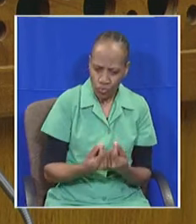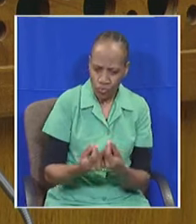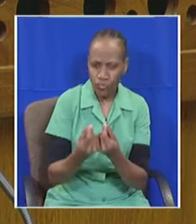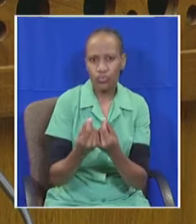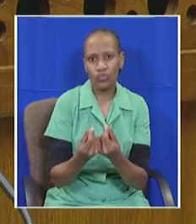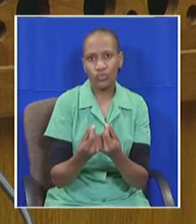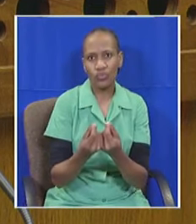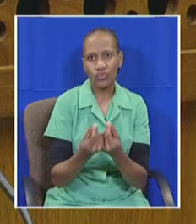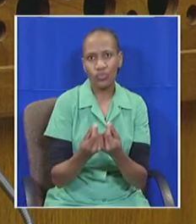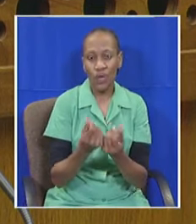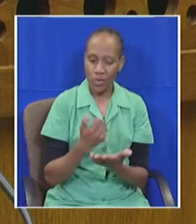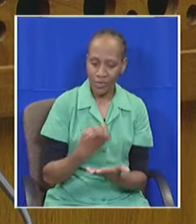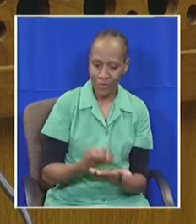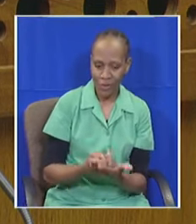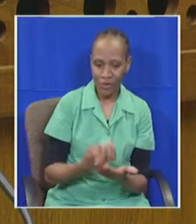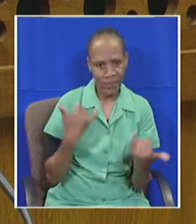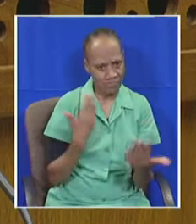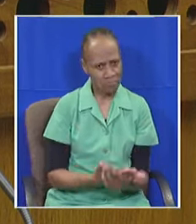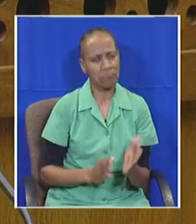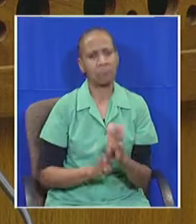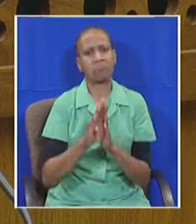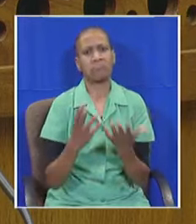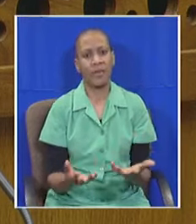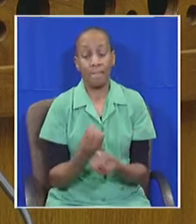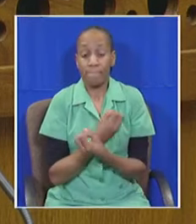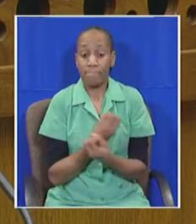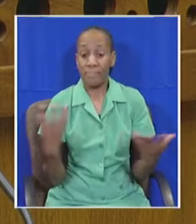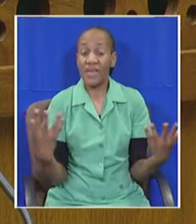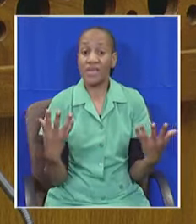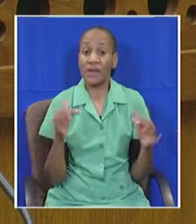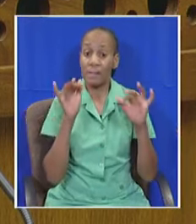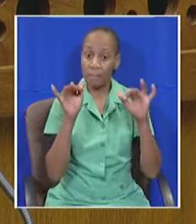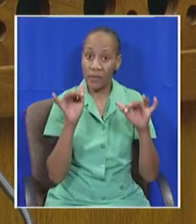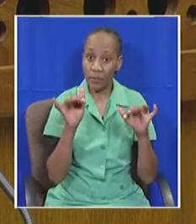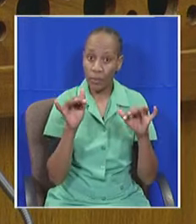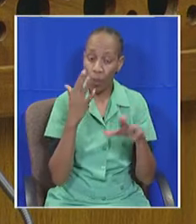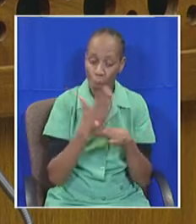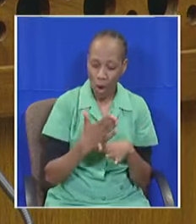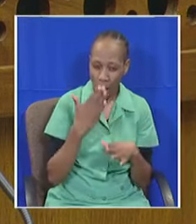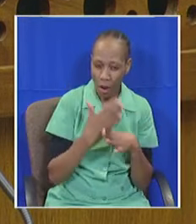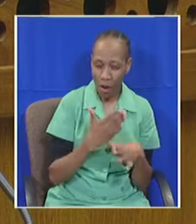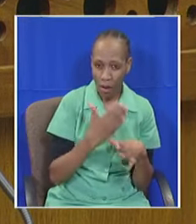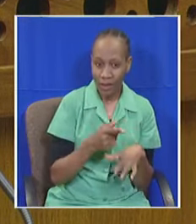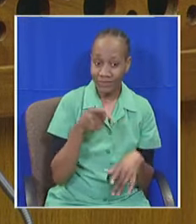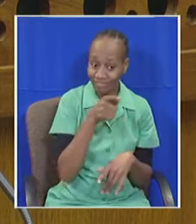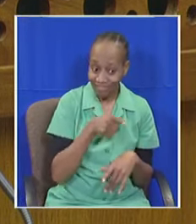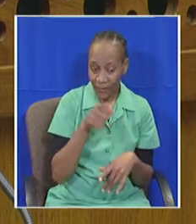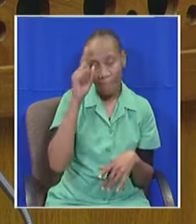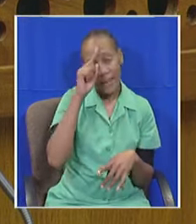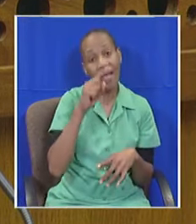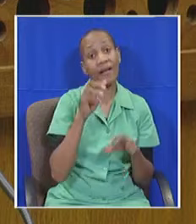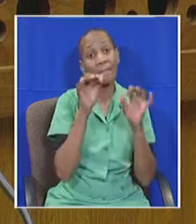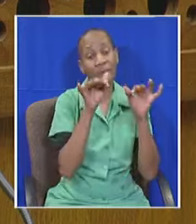needed for our economy to grow. Majority of this population of the middle class strata are the black middle class